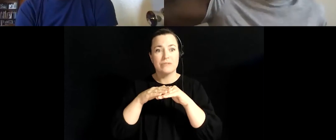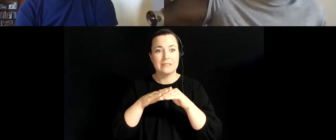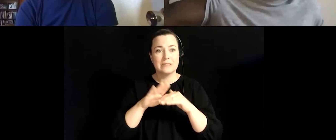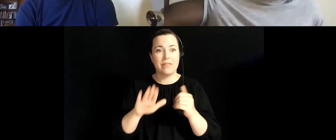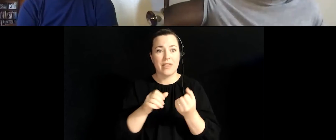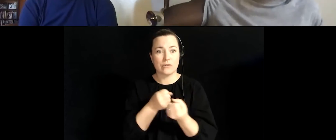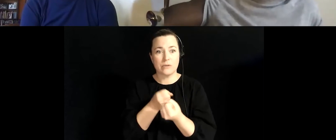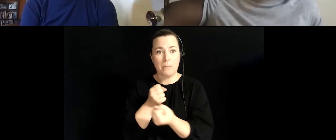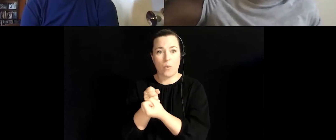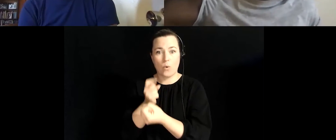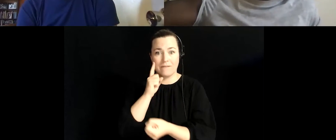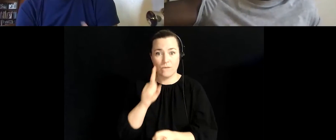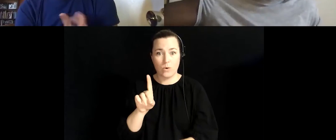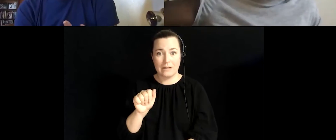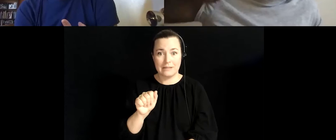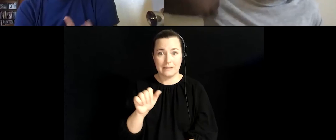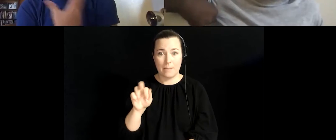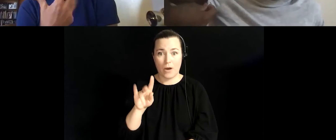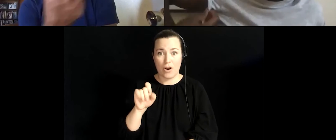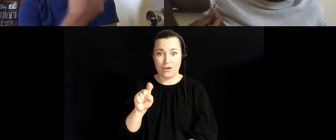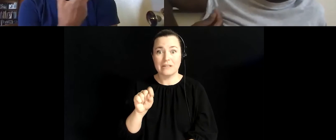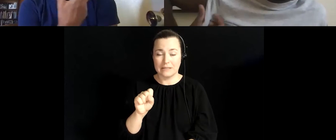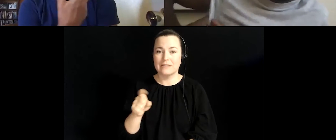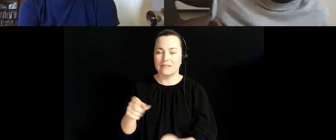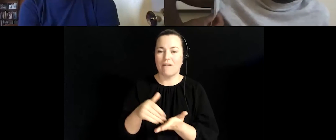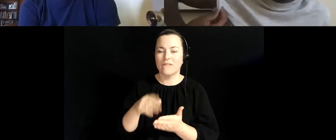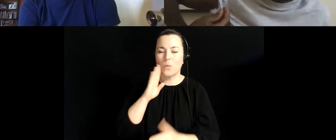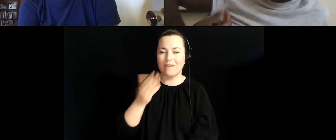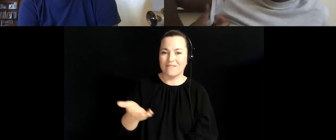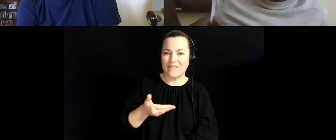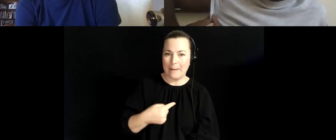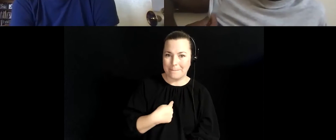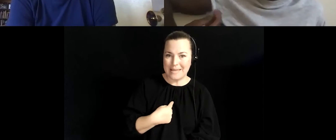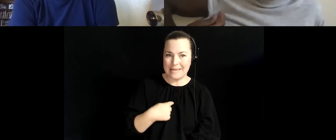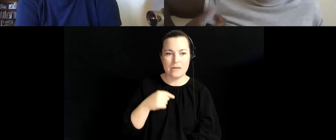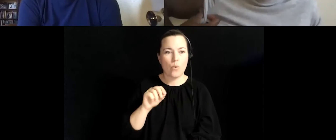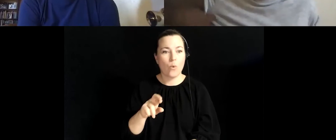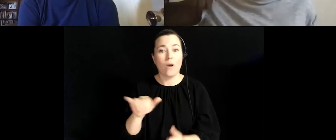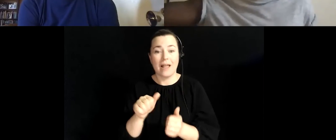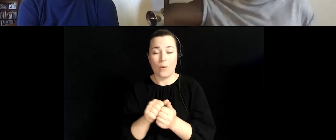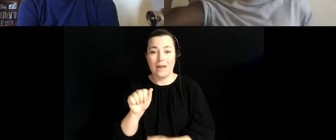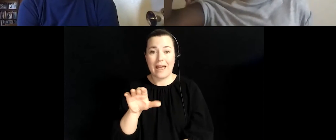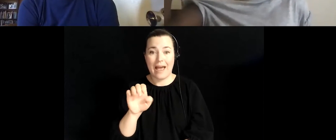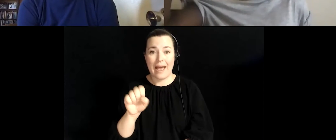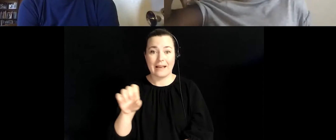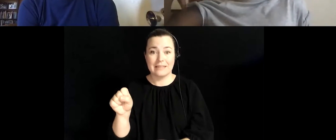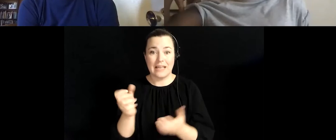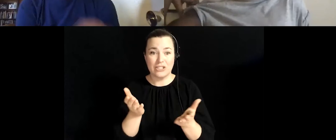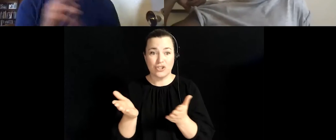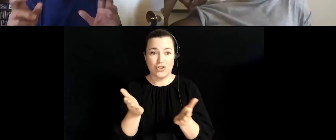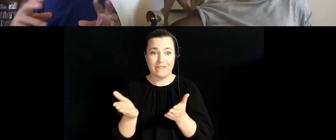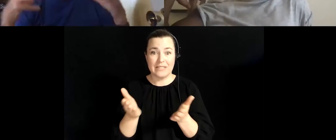artists are like, well, they'll invite me in, or with our access services, we're now